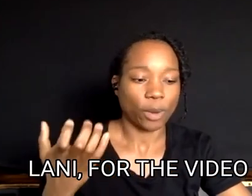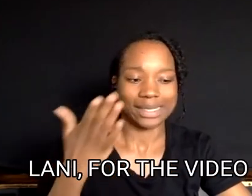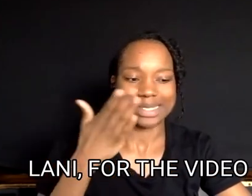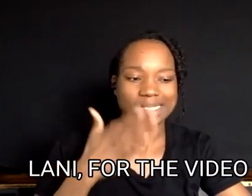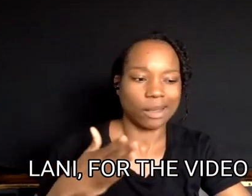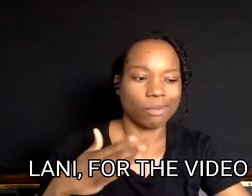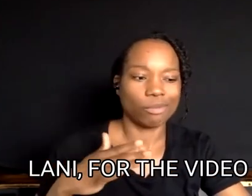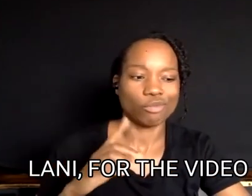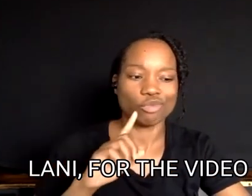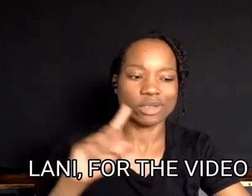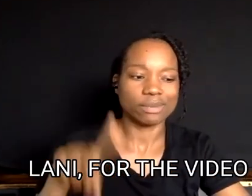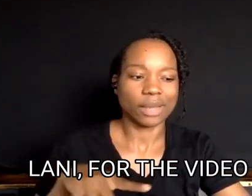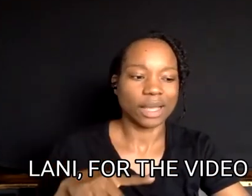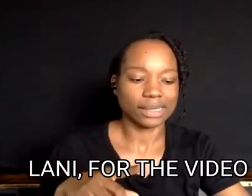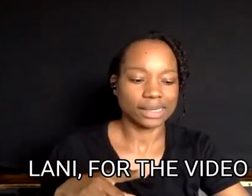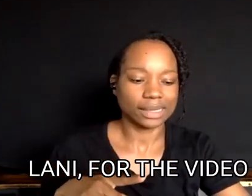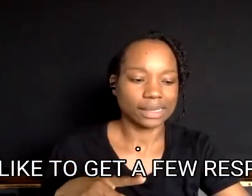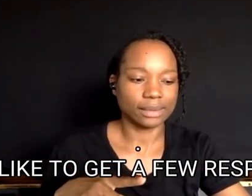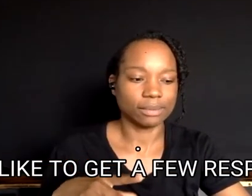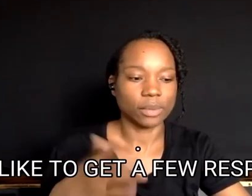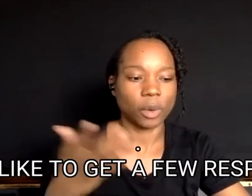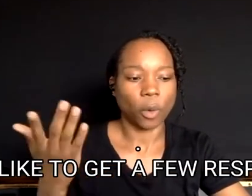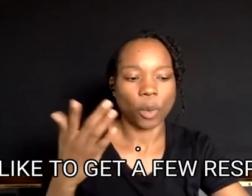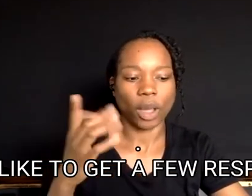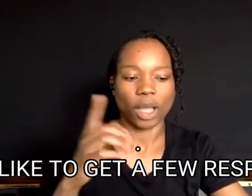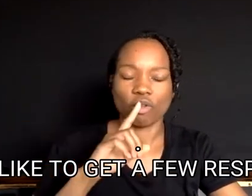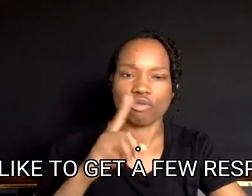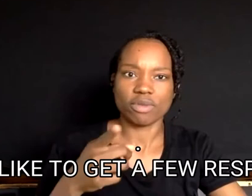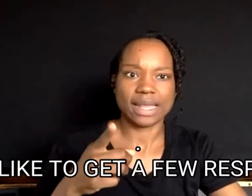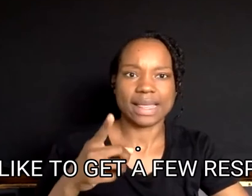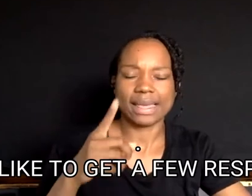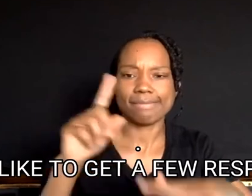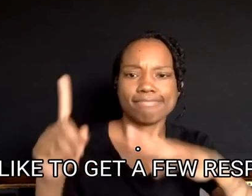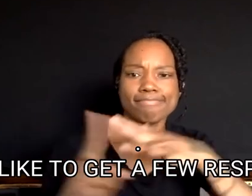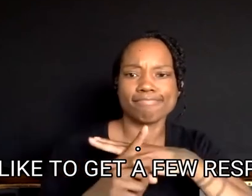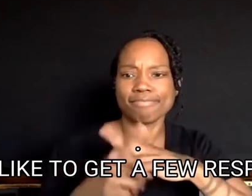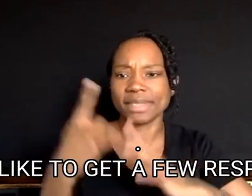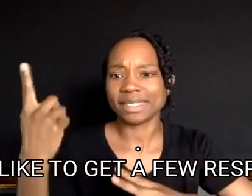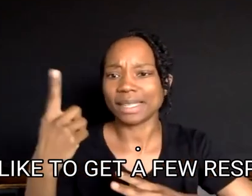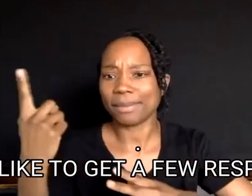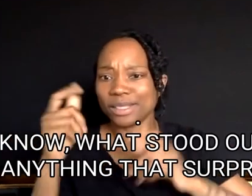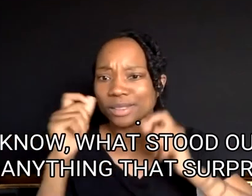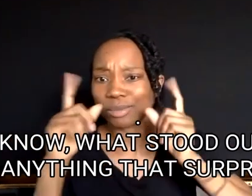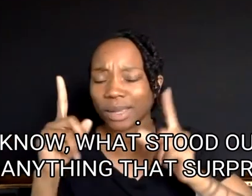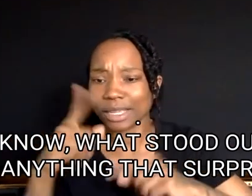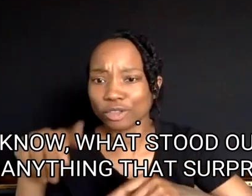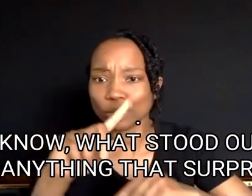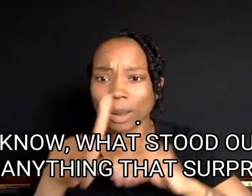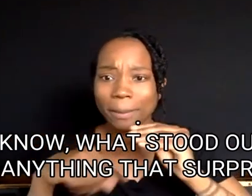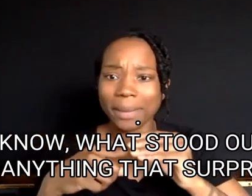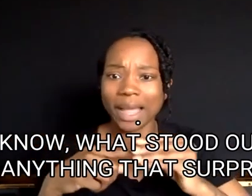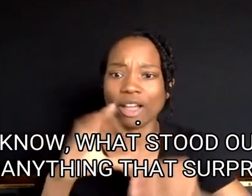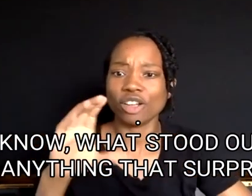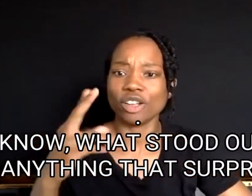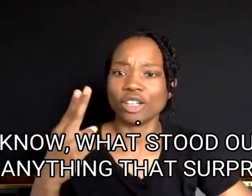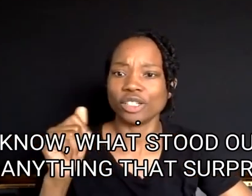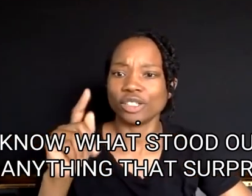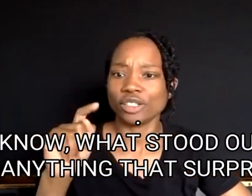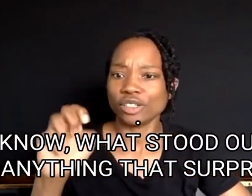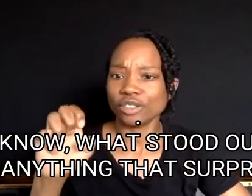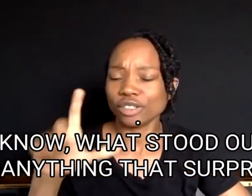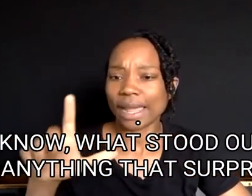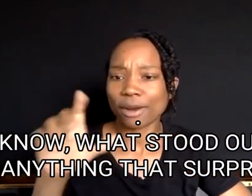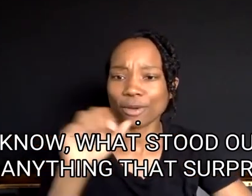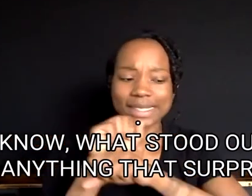people. What stood out? Was there anything that surprised you? Literal chattel slavery? Feel free to put in the chat or raise your